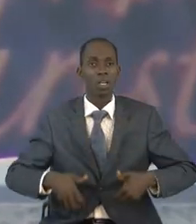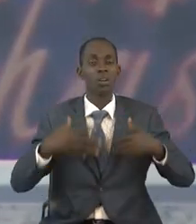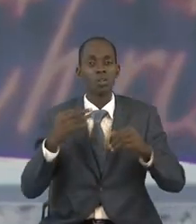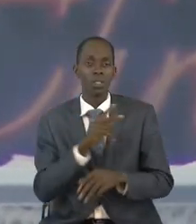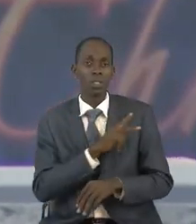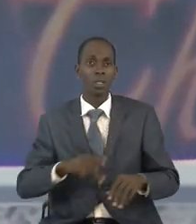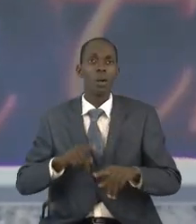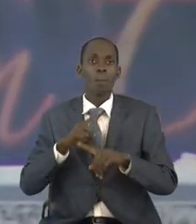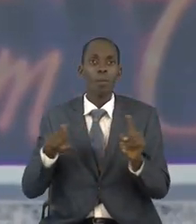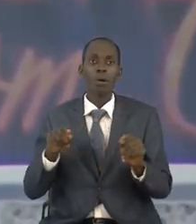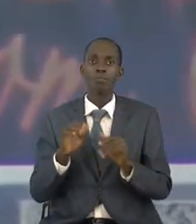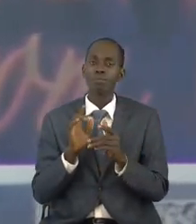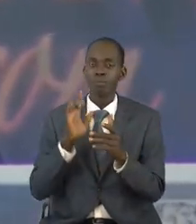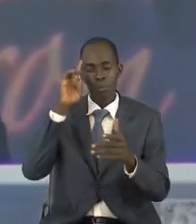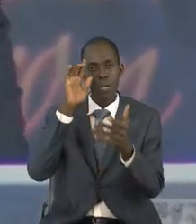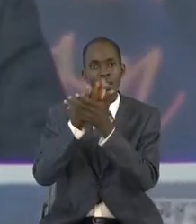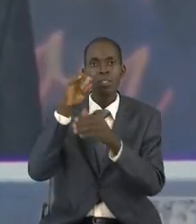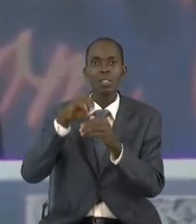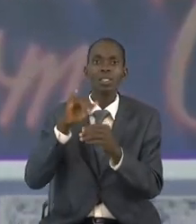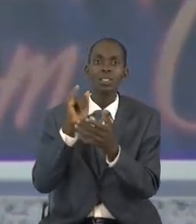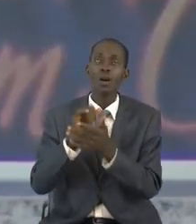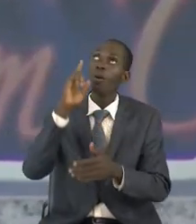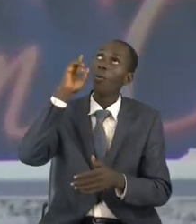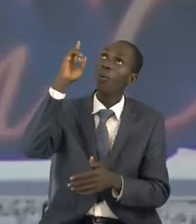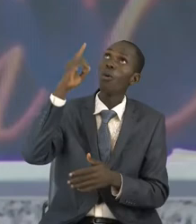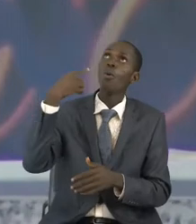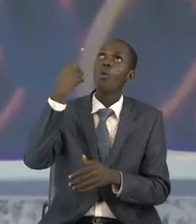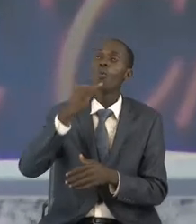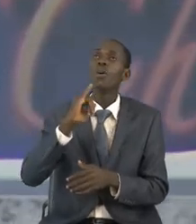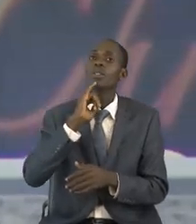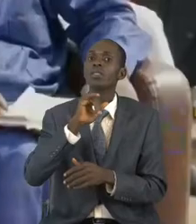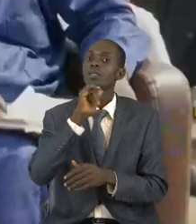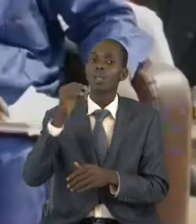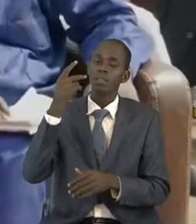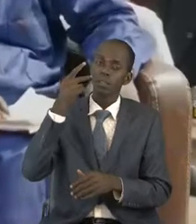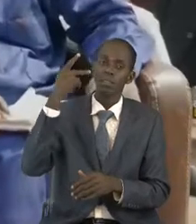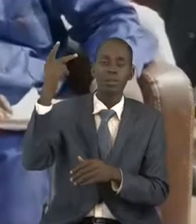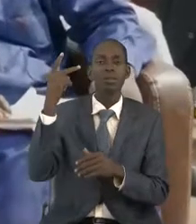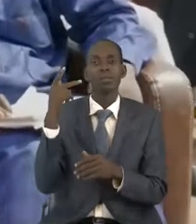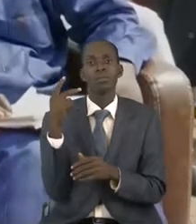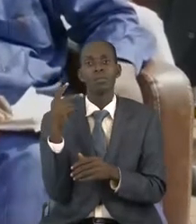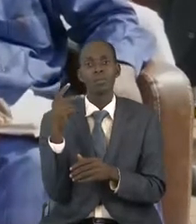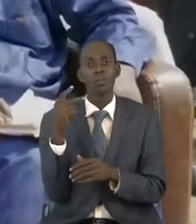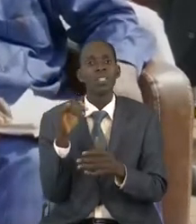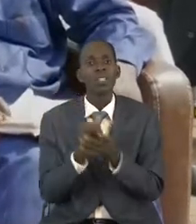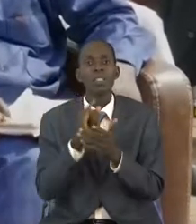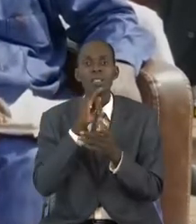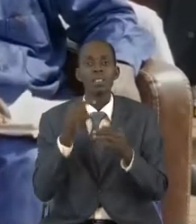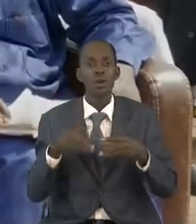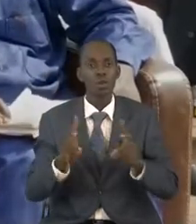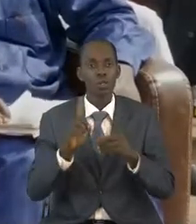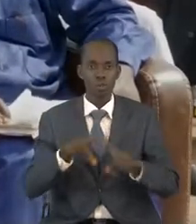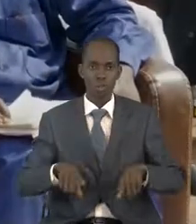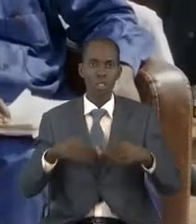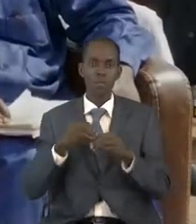who is invisible. Seeing him who is invisible. That's the way to live in our lives. When